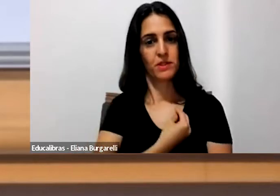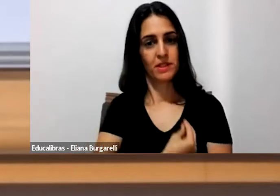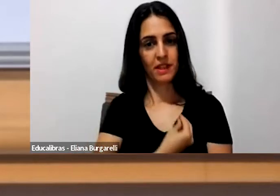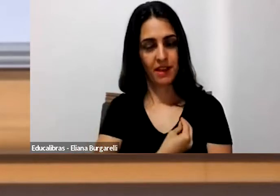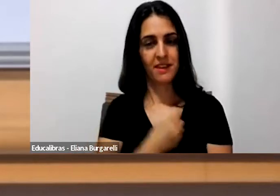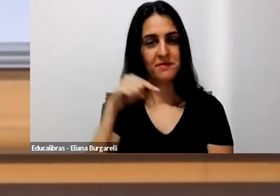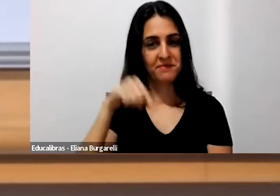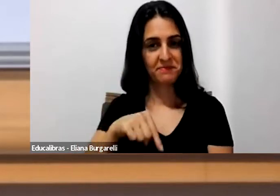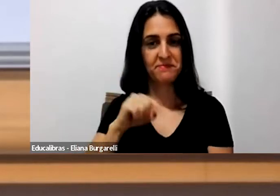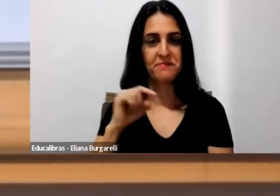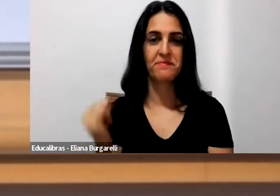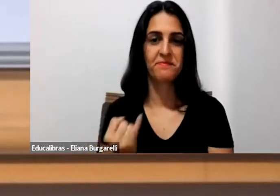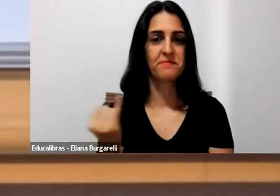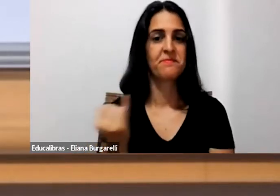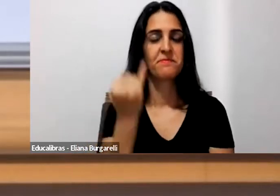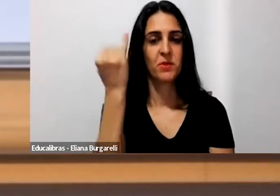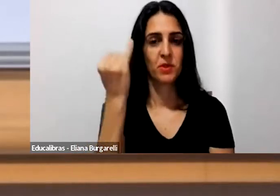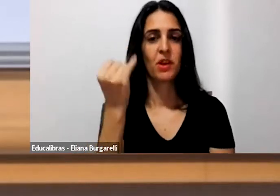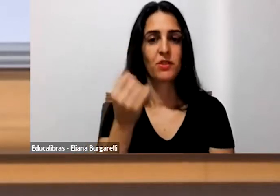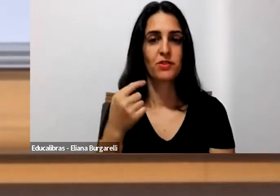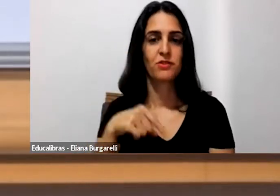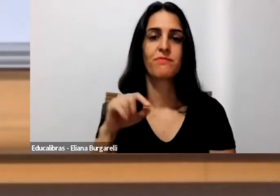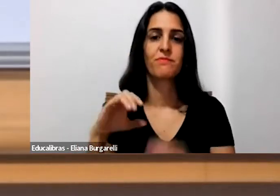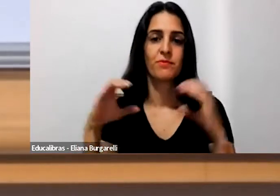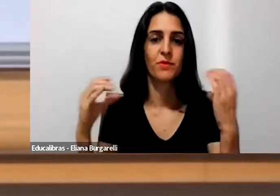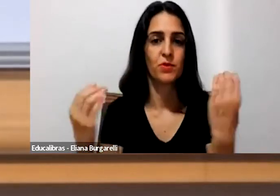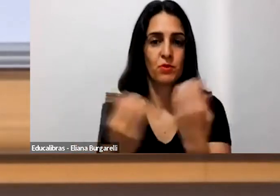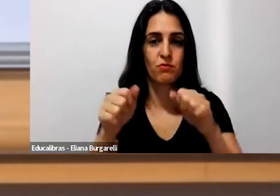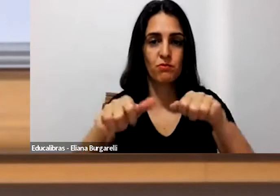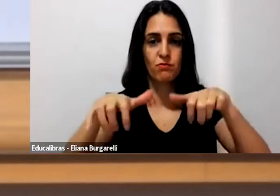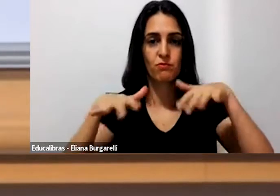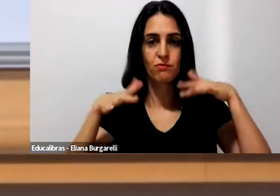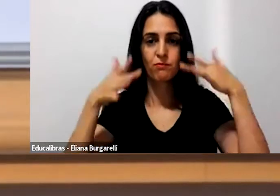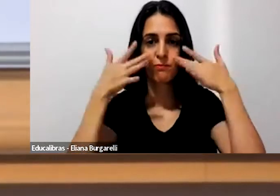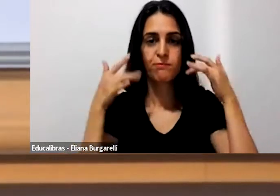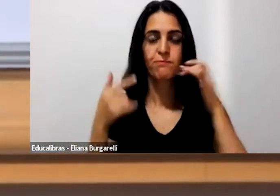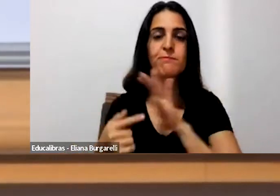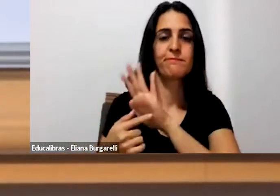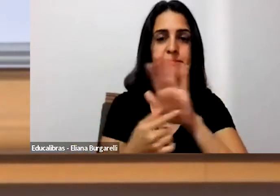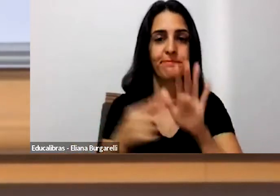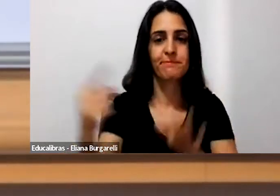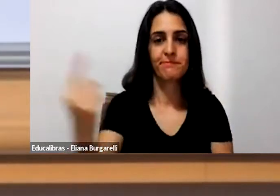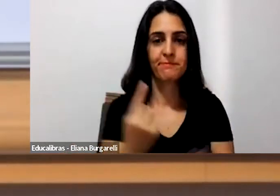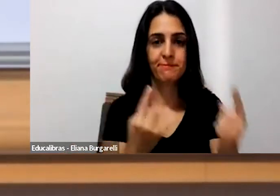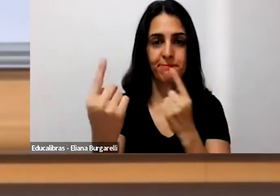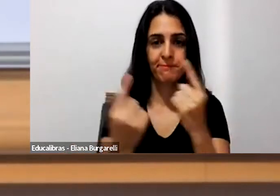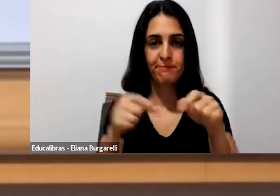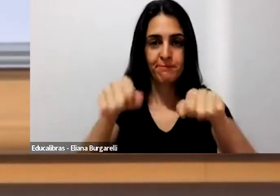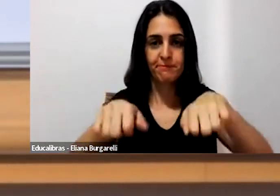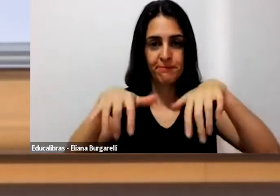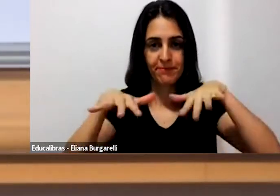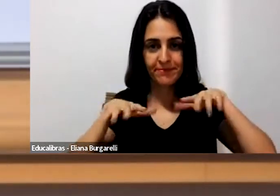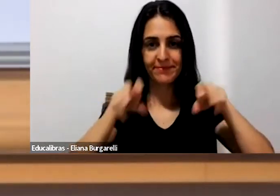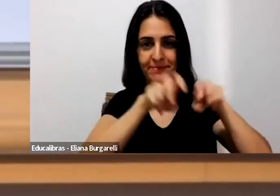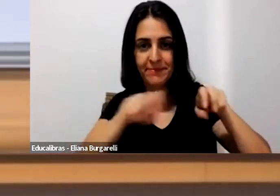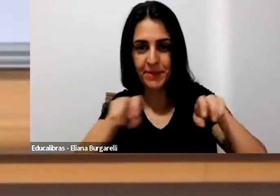Boutmy Lecture Theatre demonstrates how much you value the ties you have